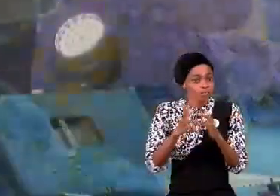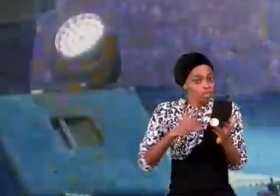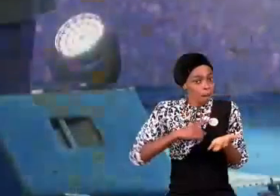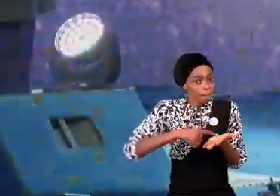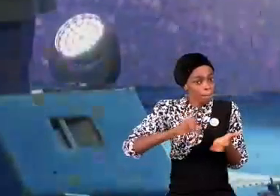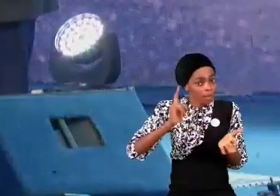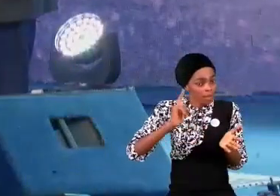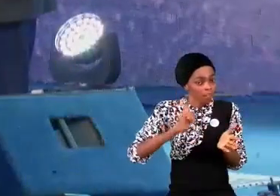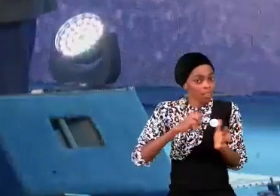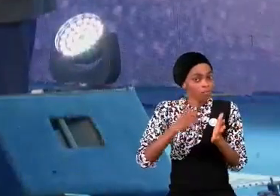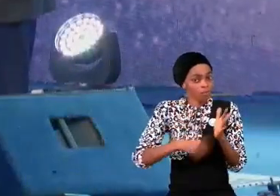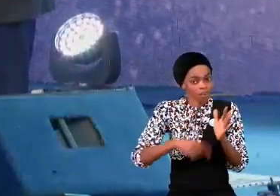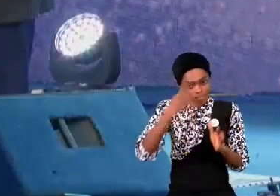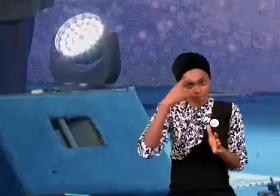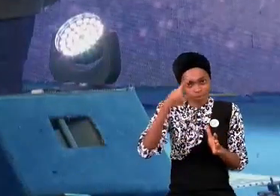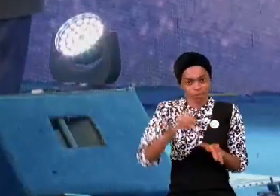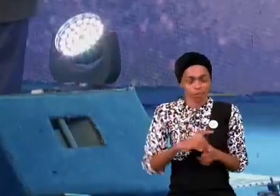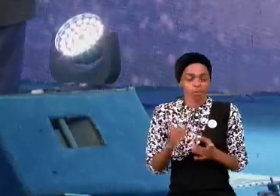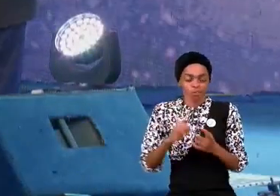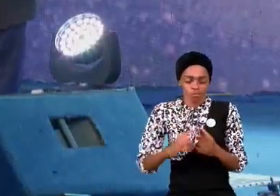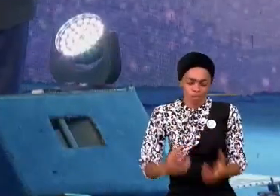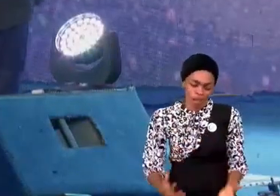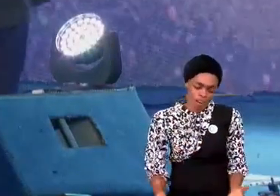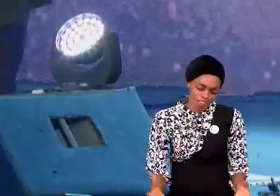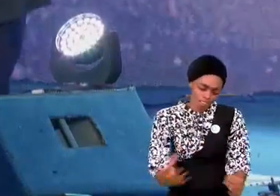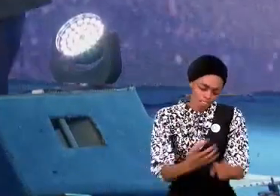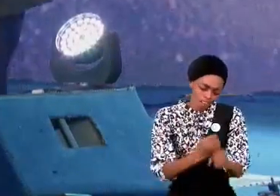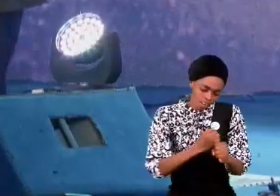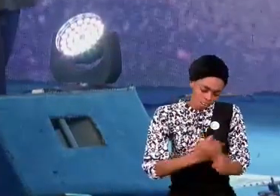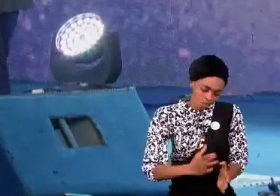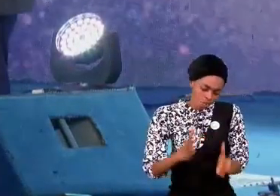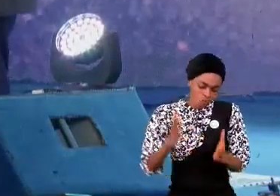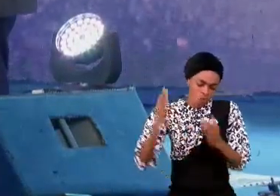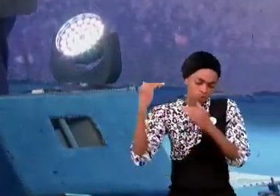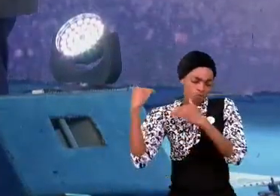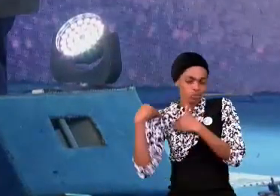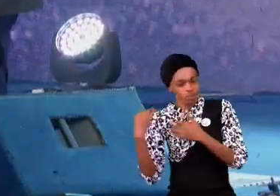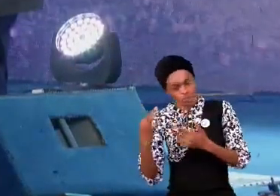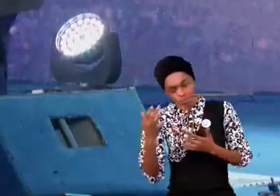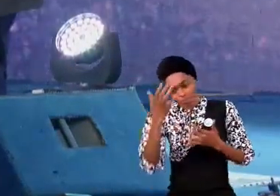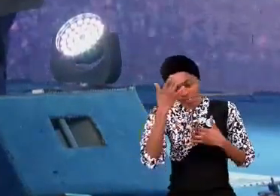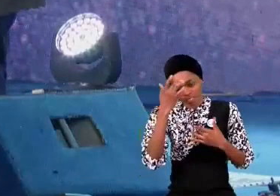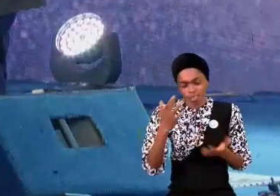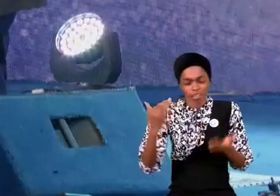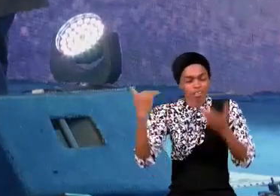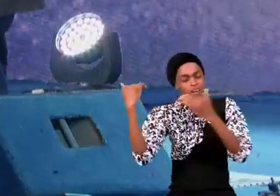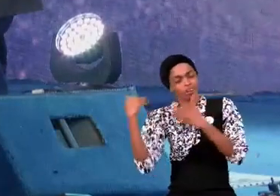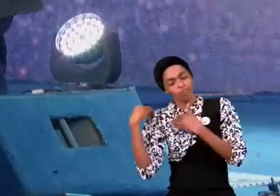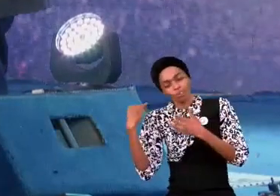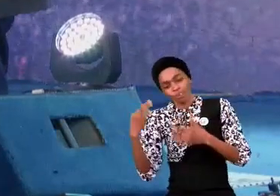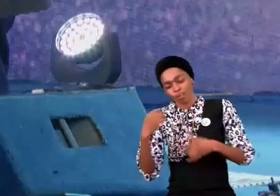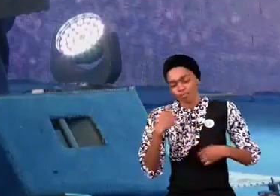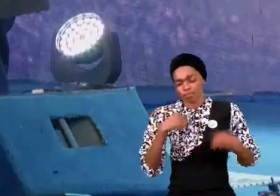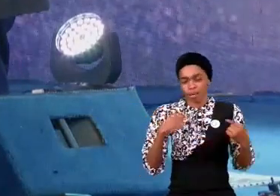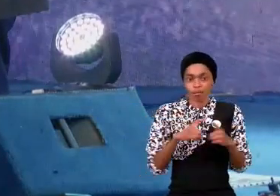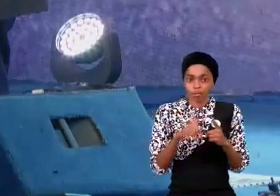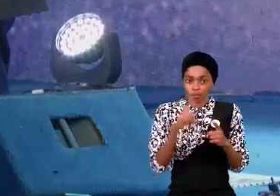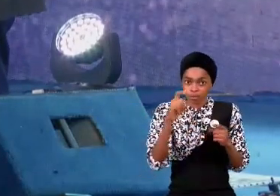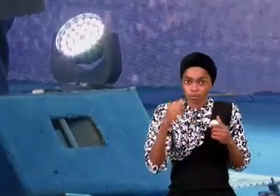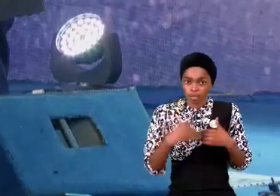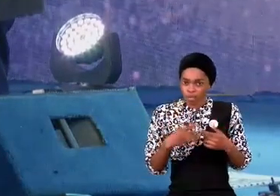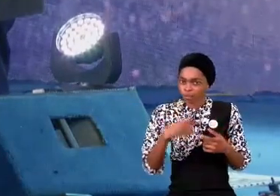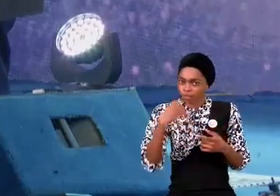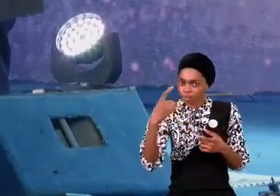sickness, your load of infirmity. But you have to tell him, where is the load? That's why we say, touch the place where